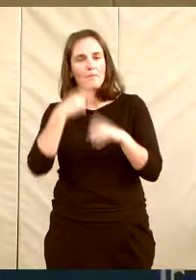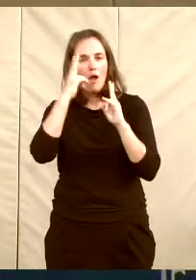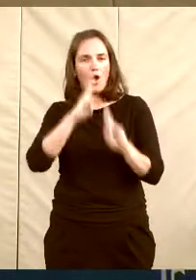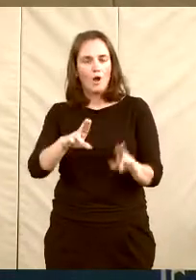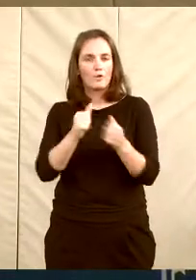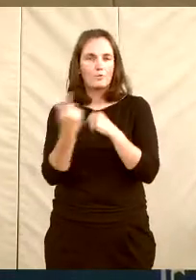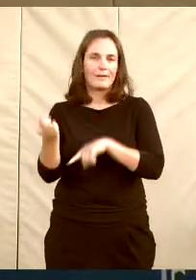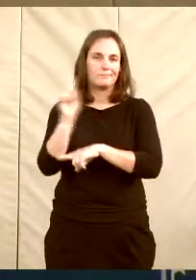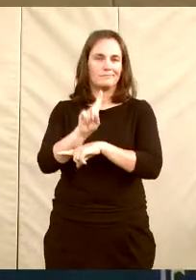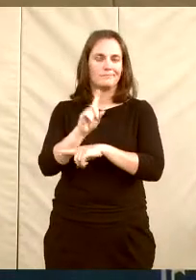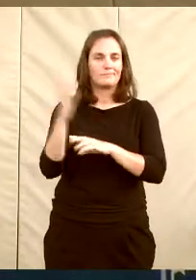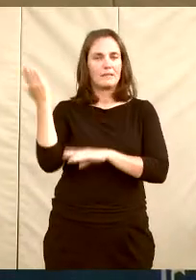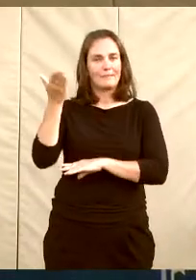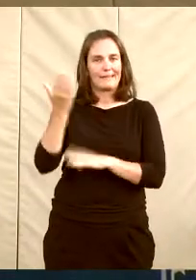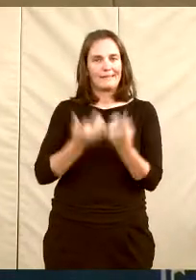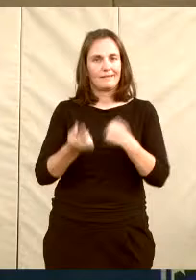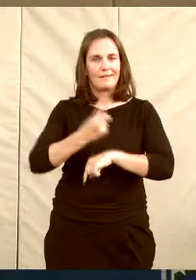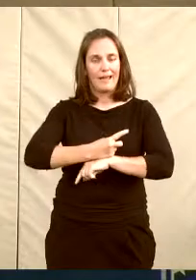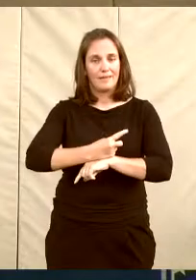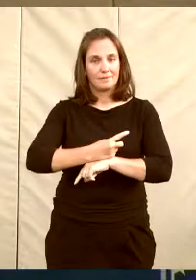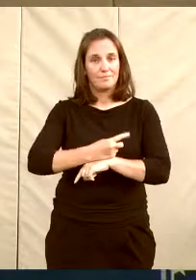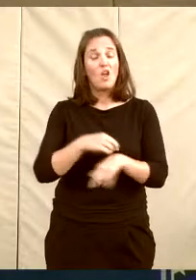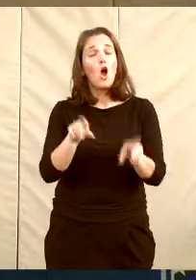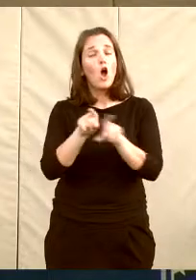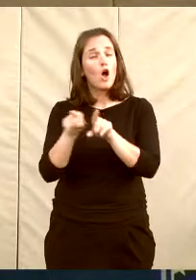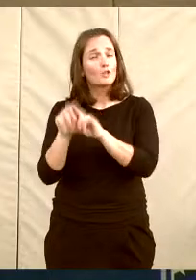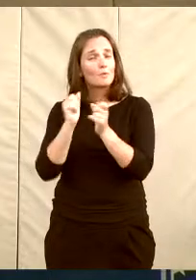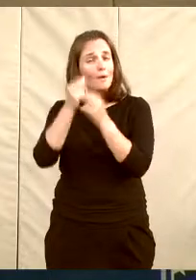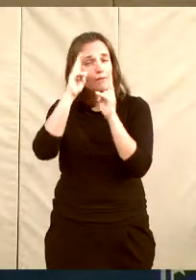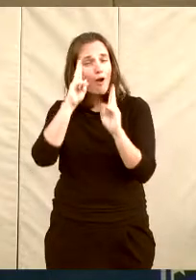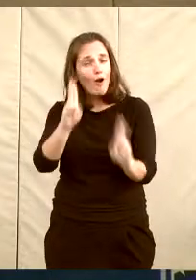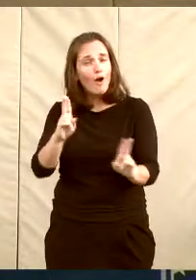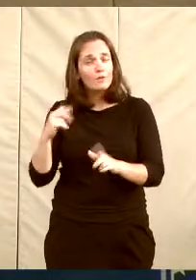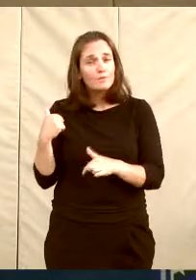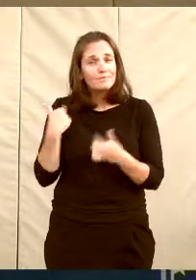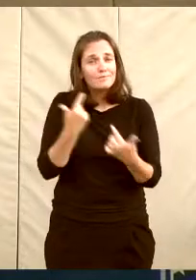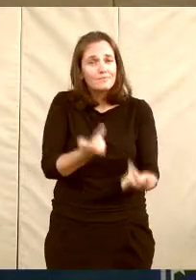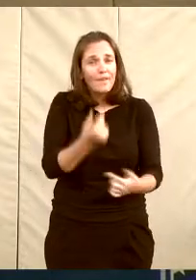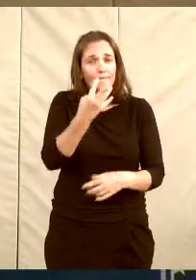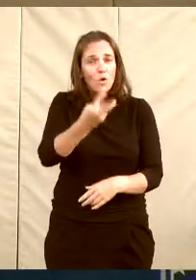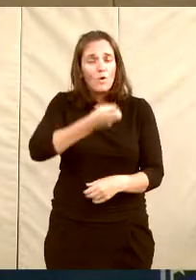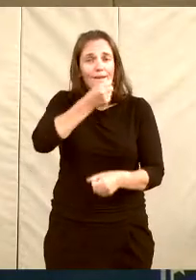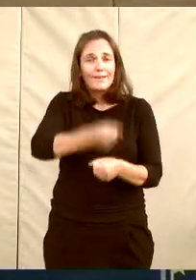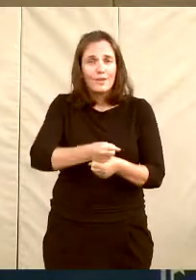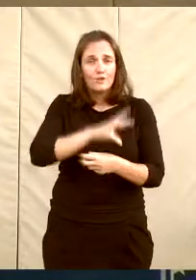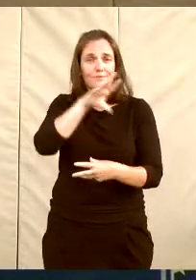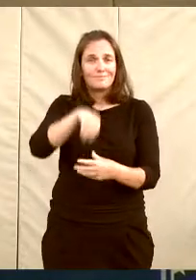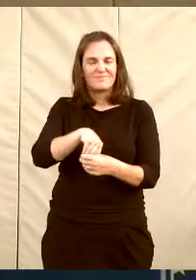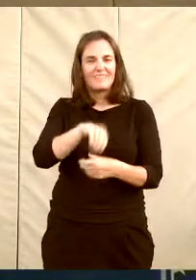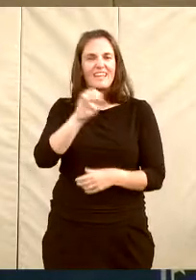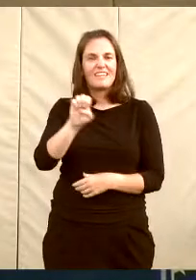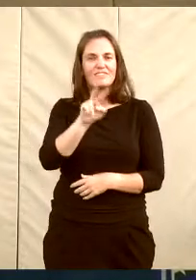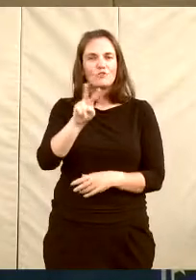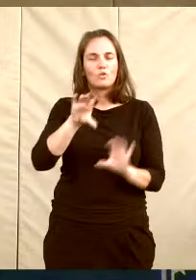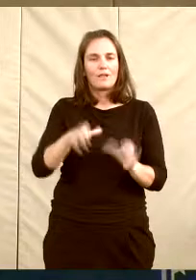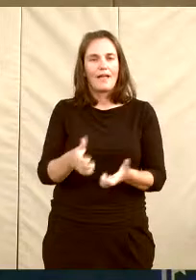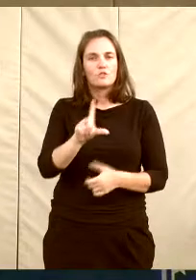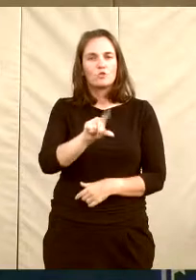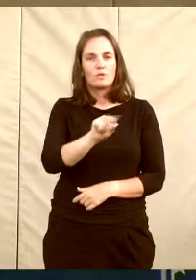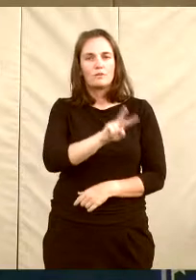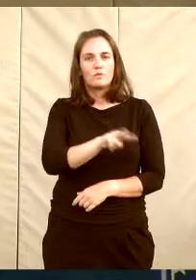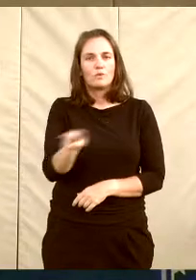with you today. It's also been an honor to spend the last 4 years as a part of the Eastview class of